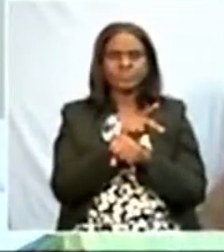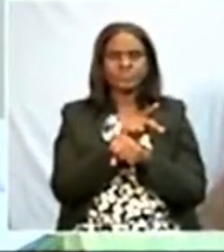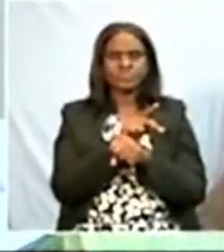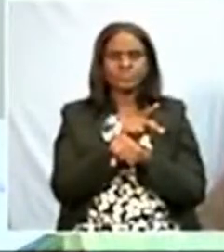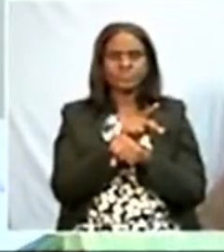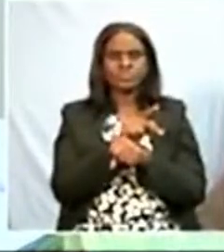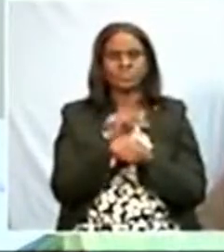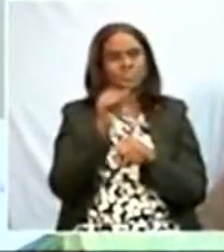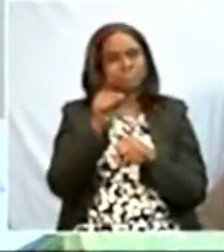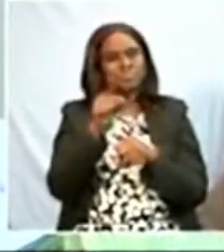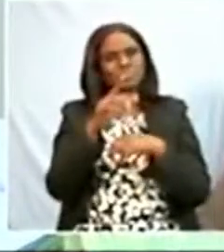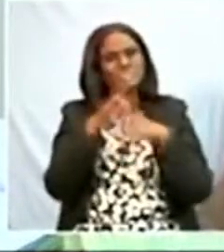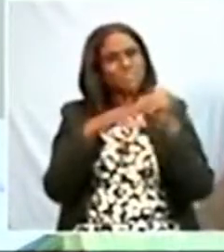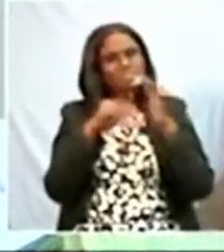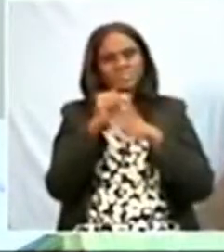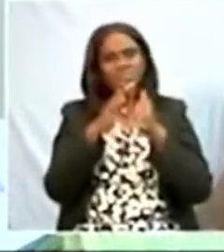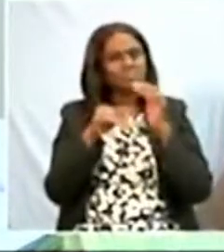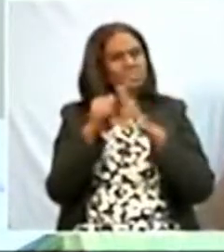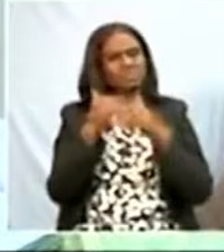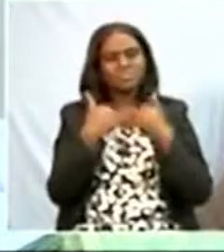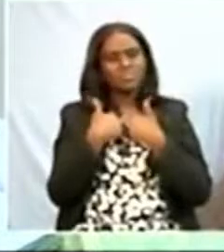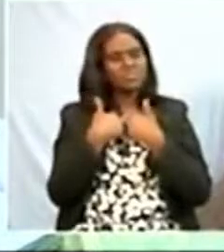Are we comfortable?